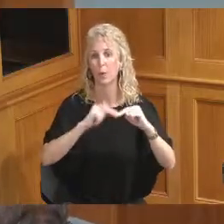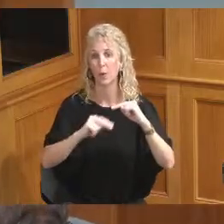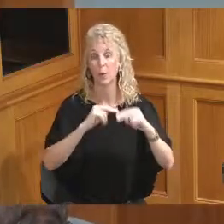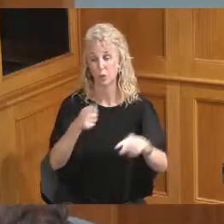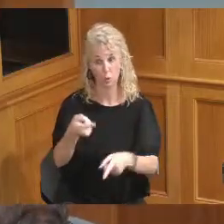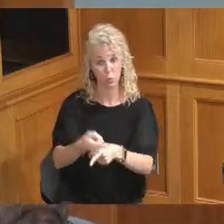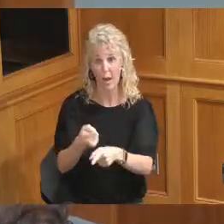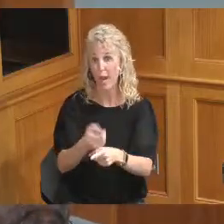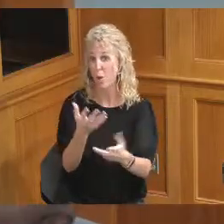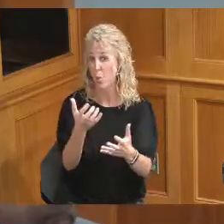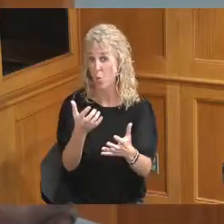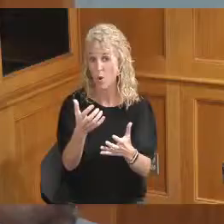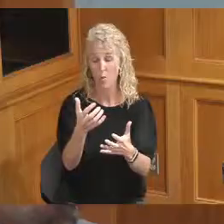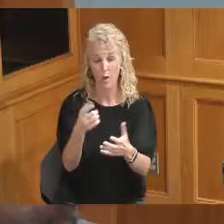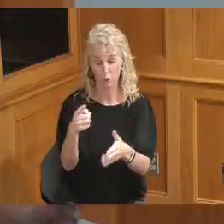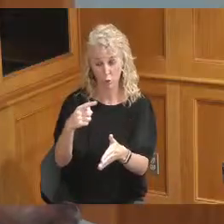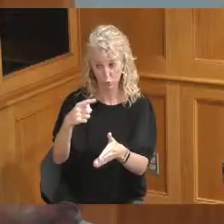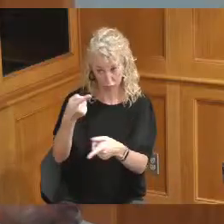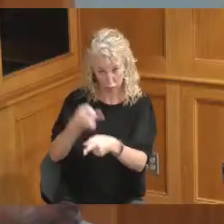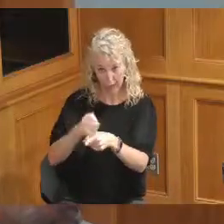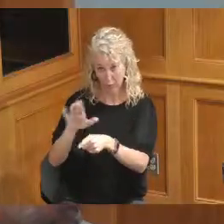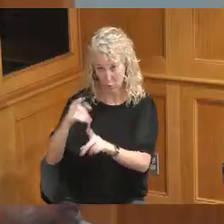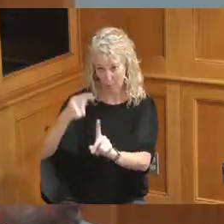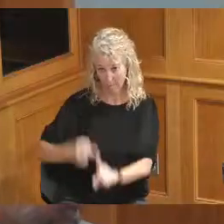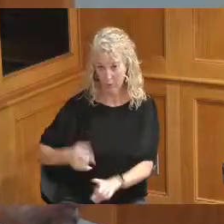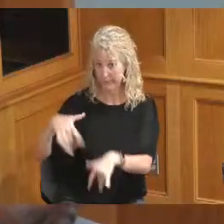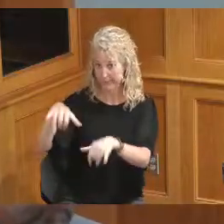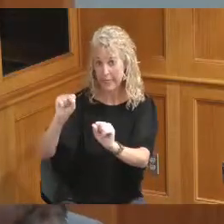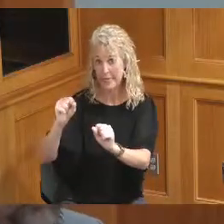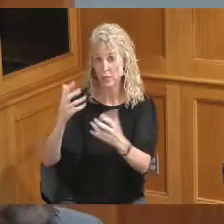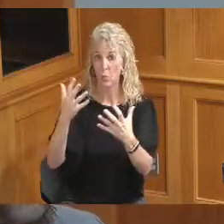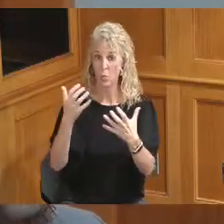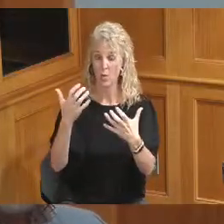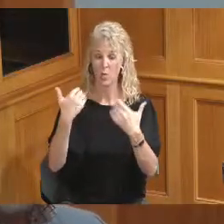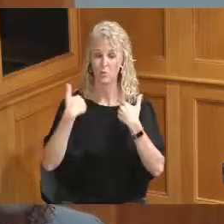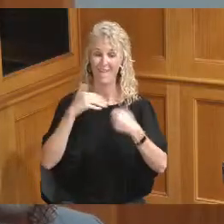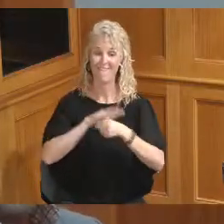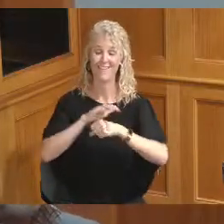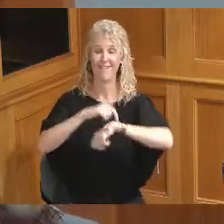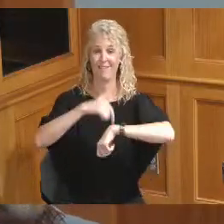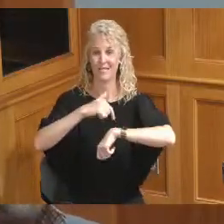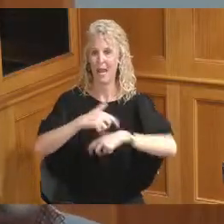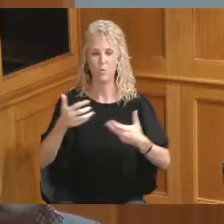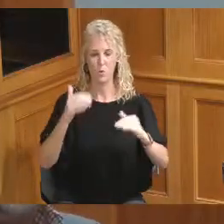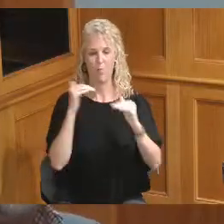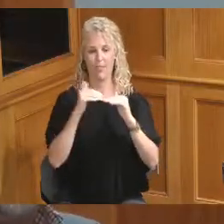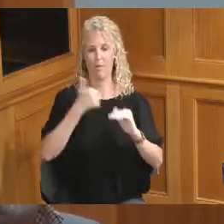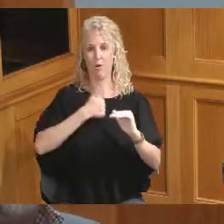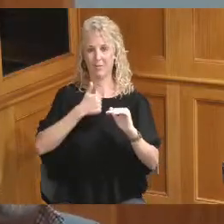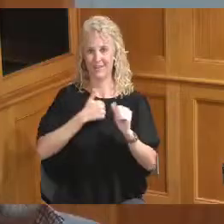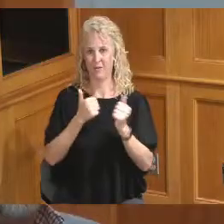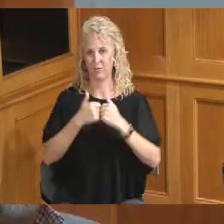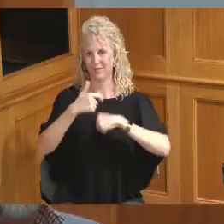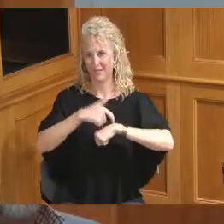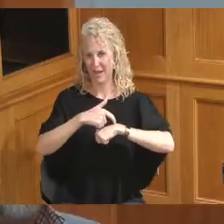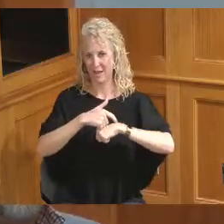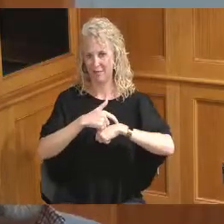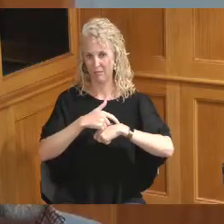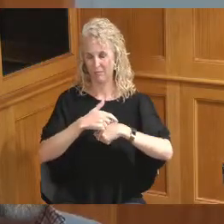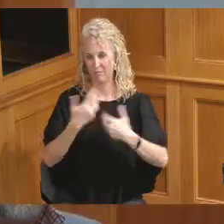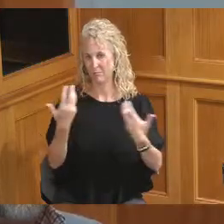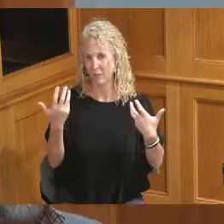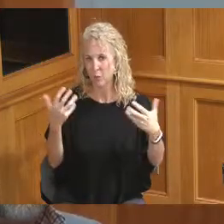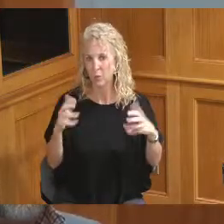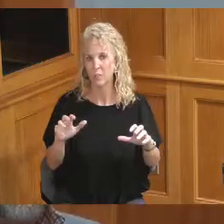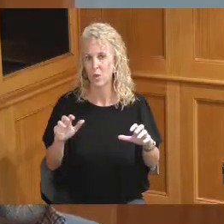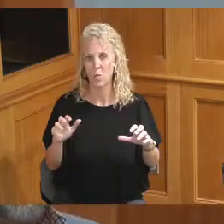whereases and everything else that you correctly pointed out. So that is why that specific timeline was not put in there as far as the extension